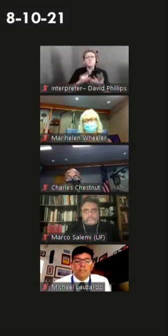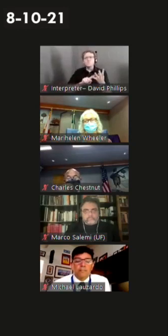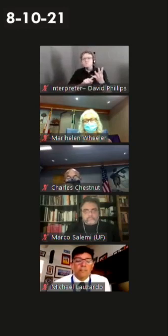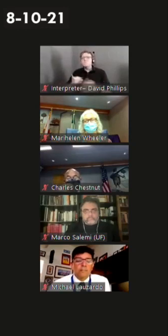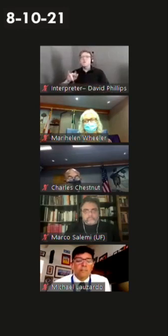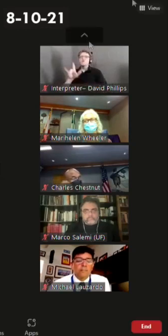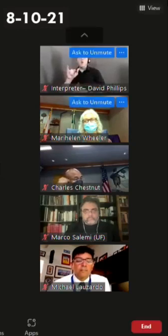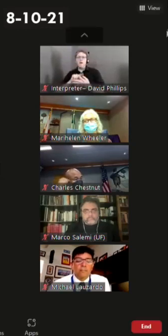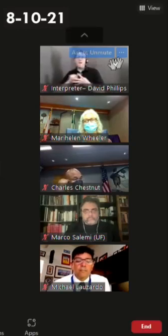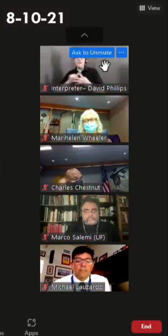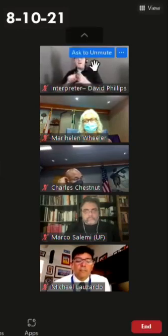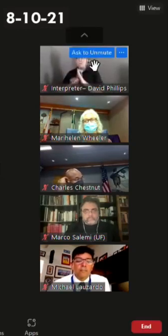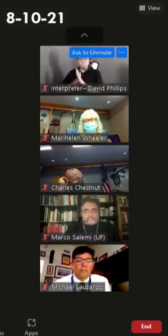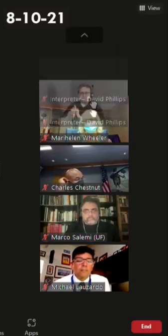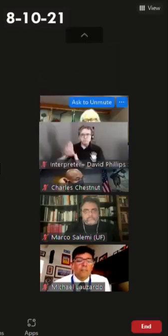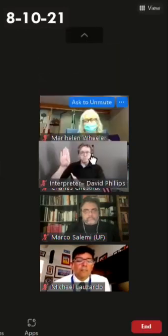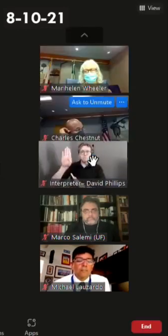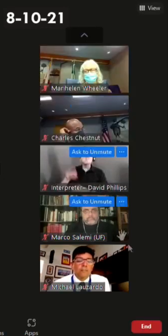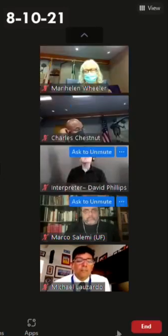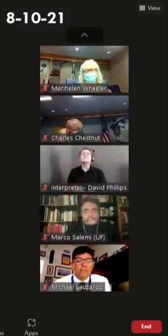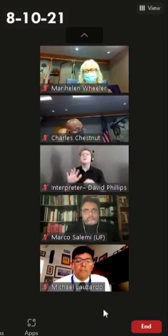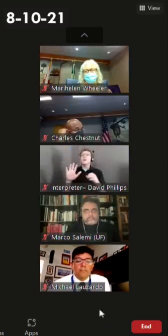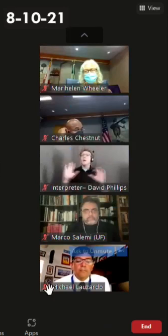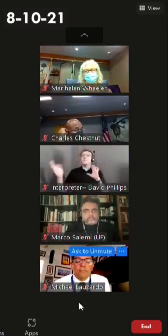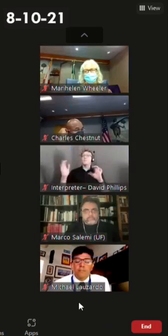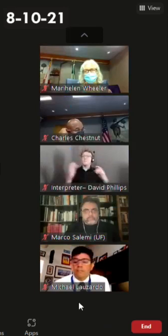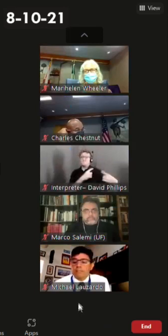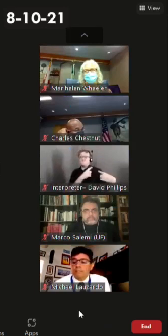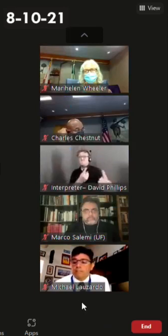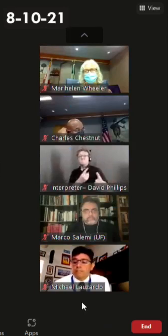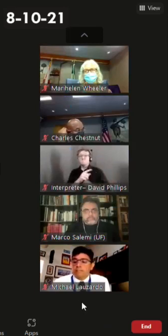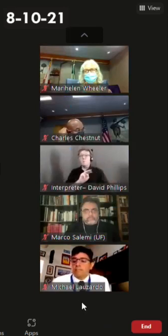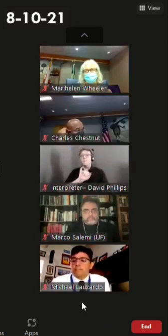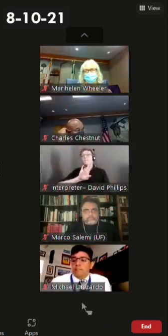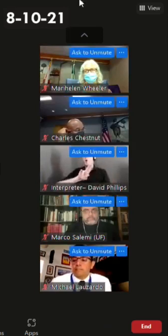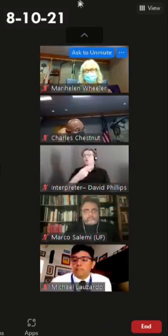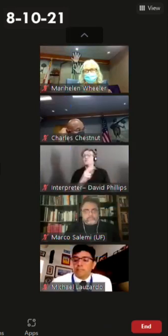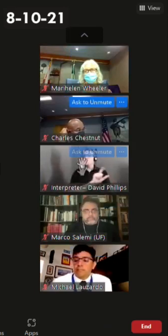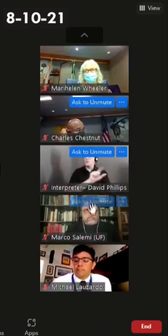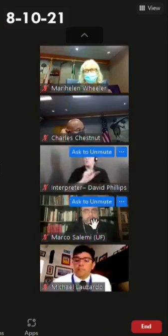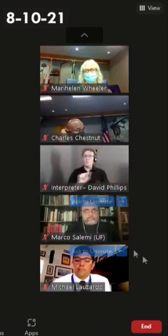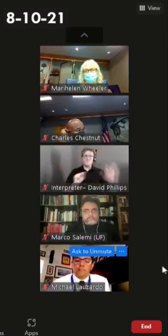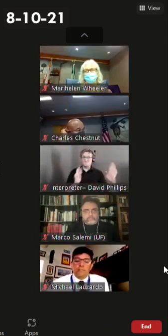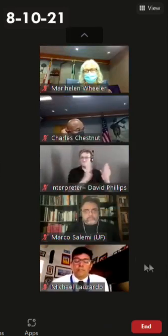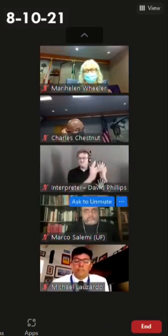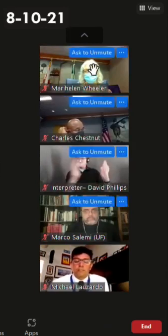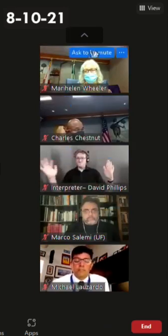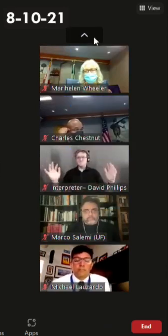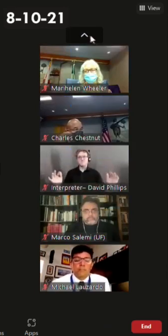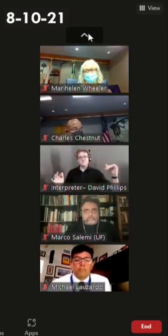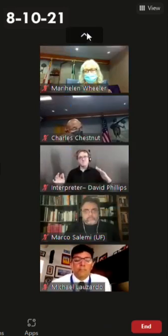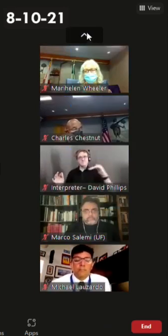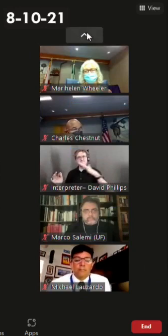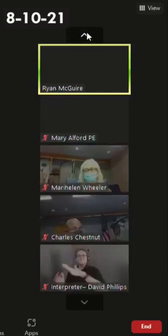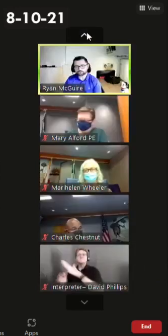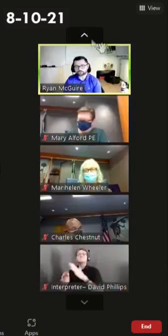in context for the entire pandemic, here's cases by the week since March of 2020. So as it looks now, we are sort of